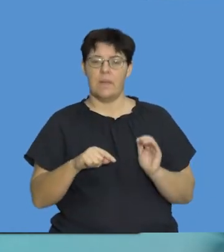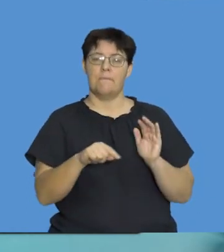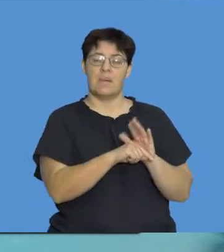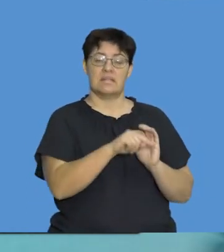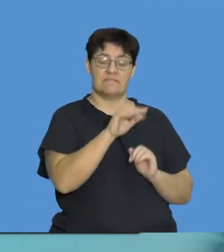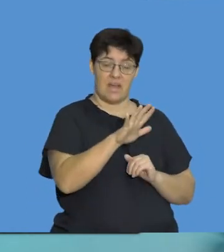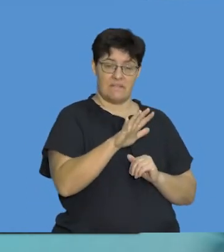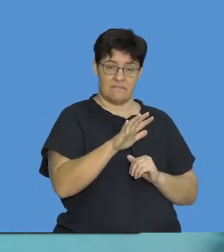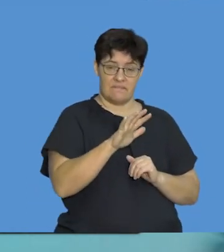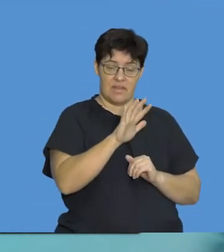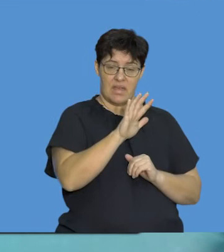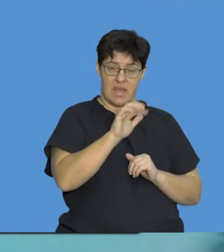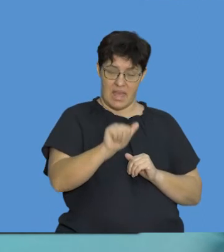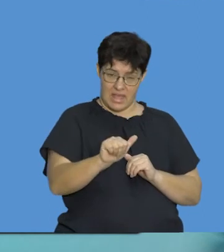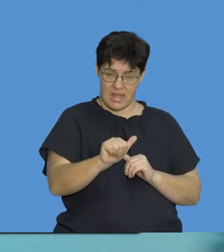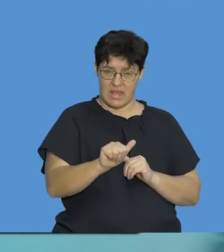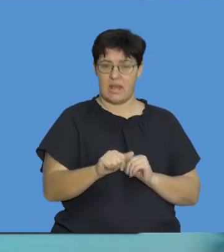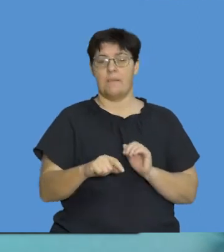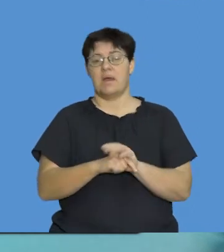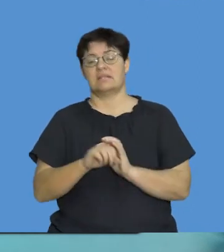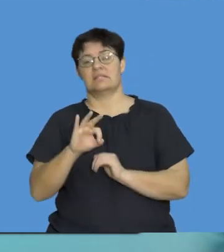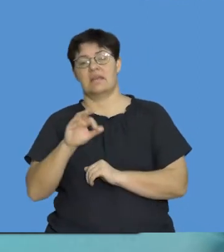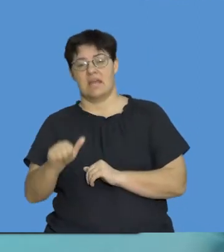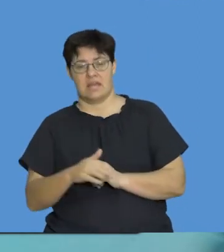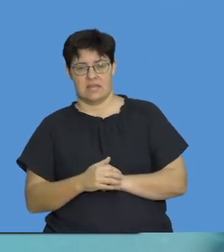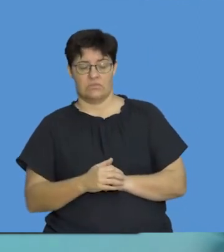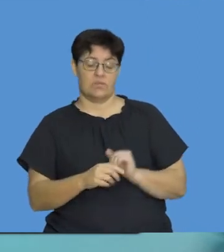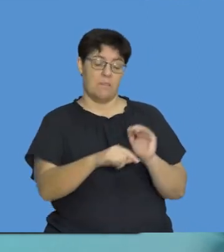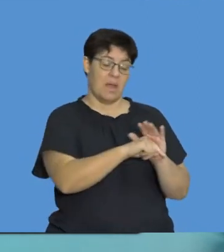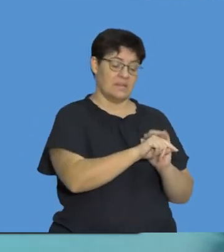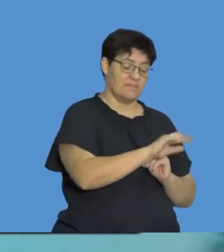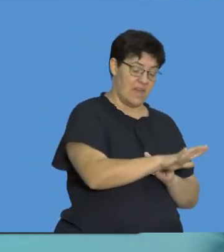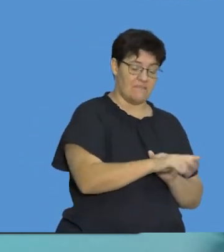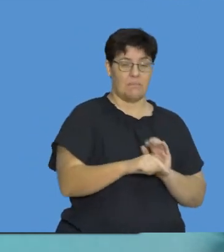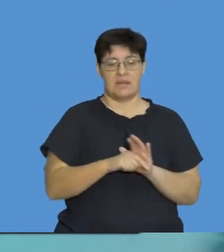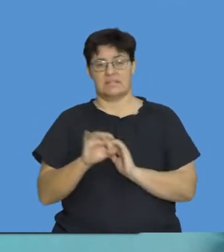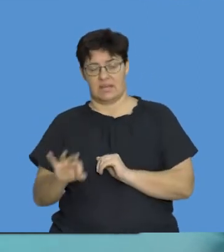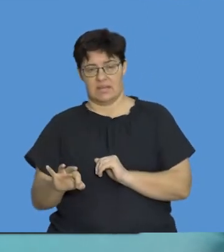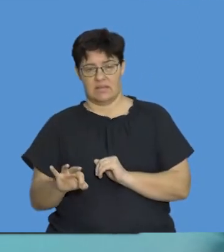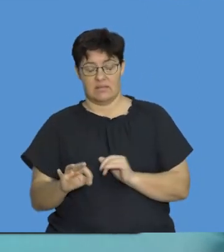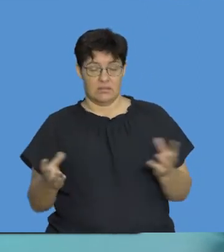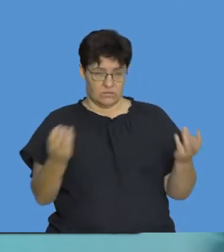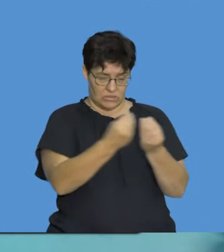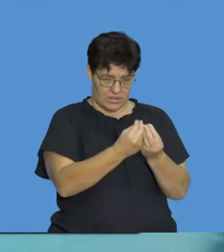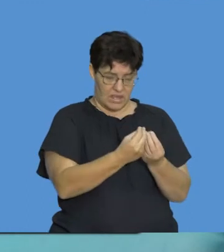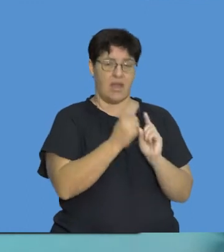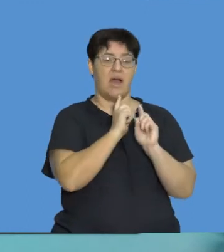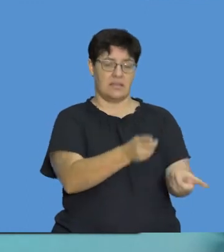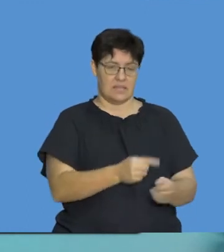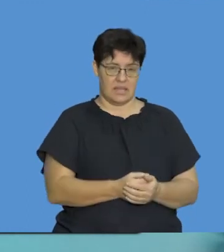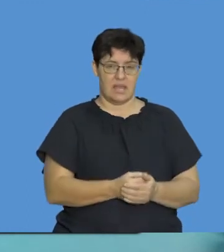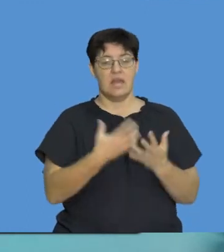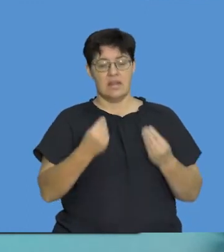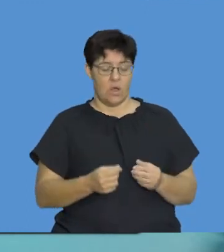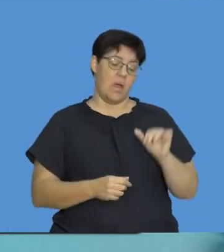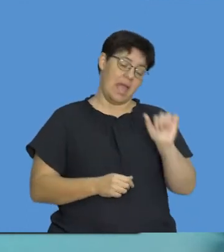5a minus 3a. My two coefficients is minus 5 and minus 3. You times them, you get the answer. You